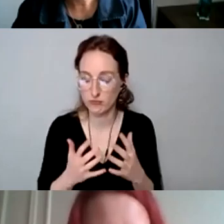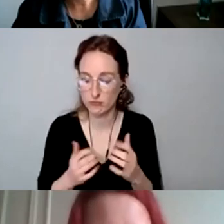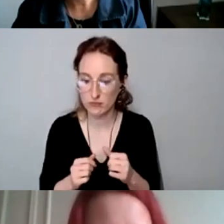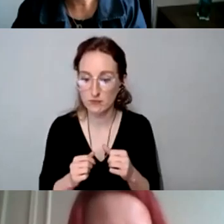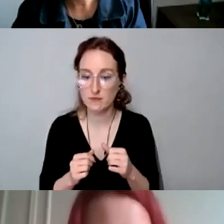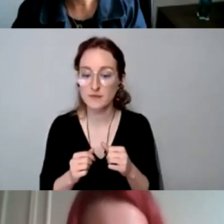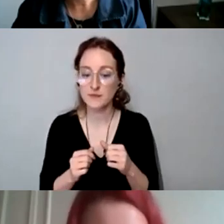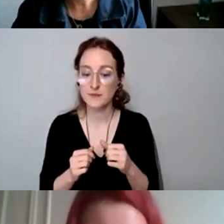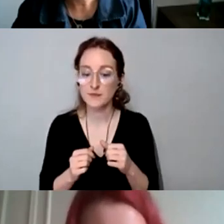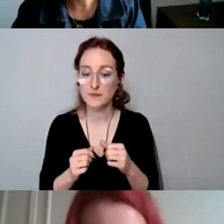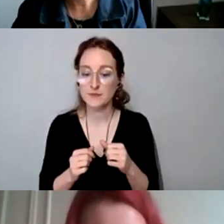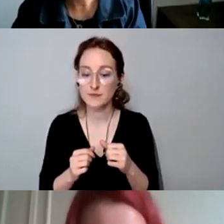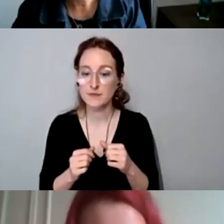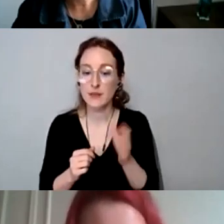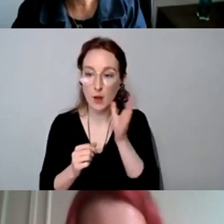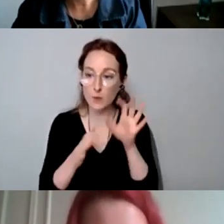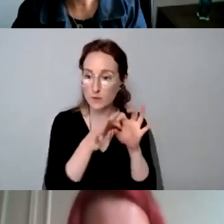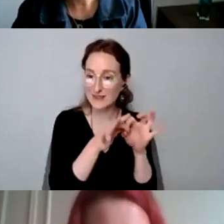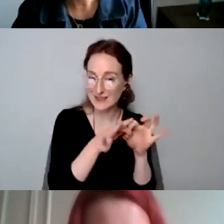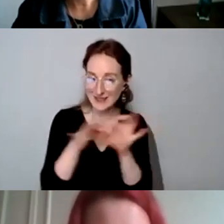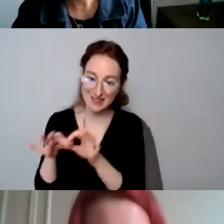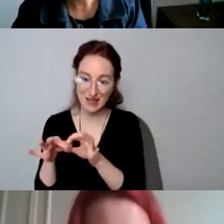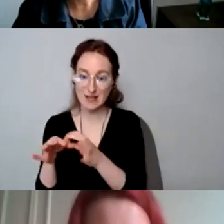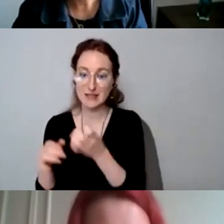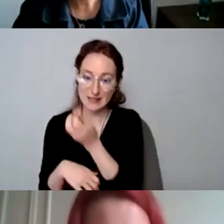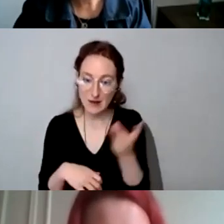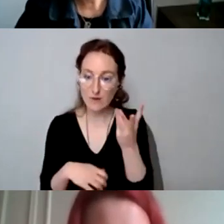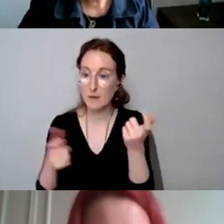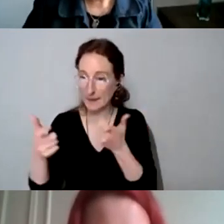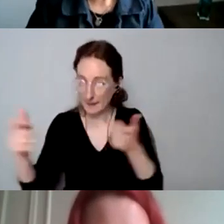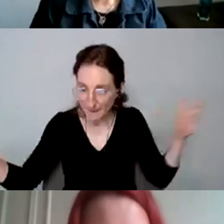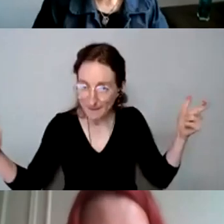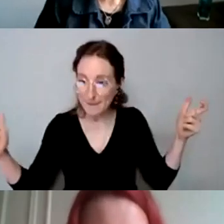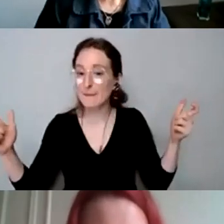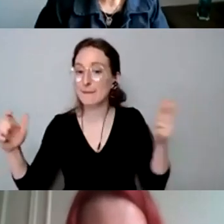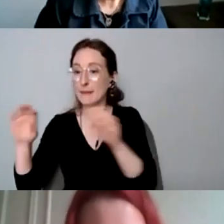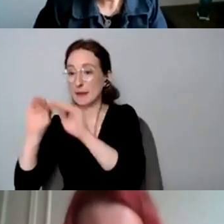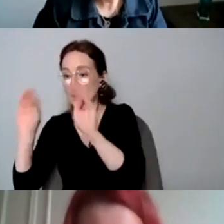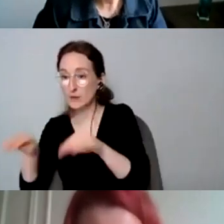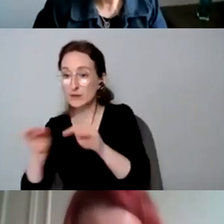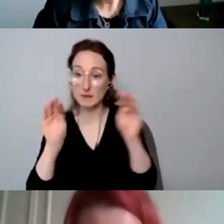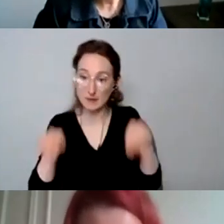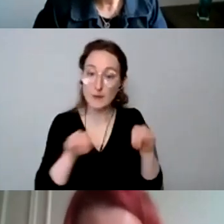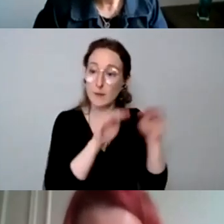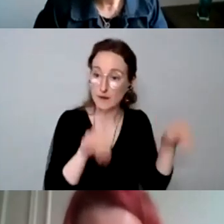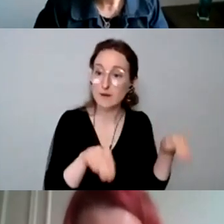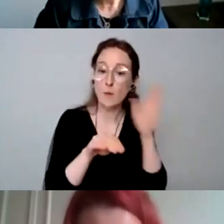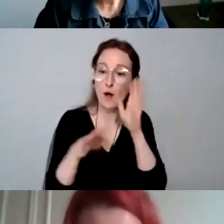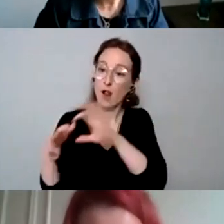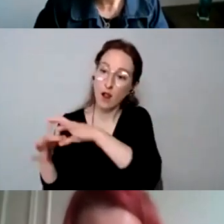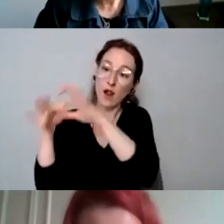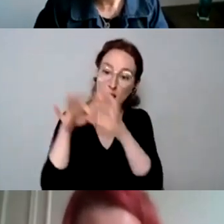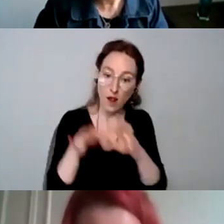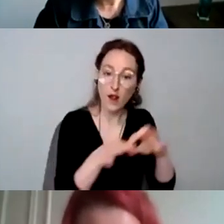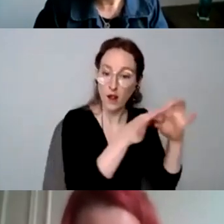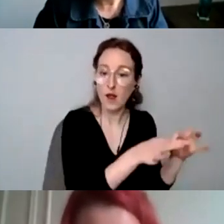connect several biggest and largest and most famous museums, Tretiakovskaya